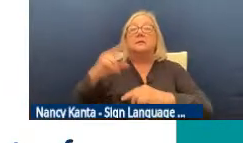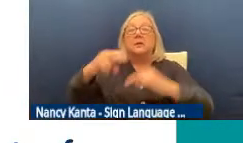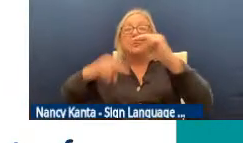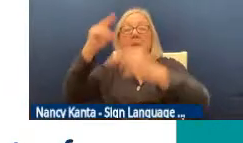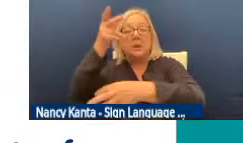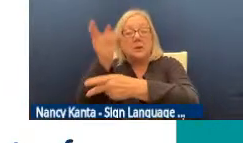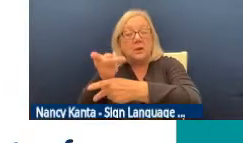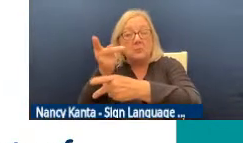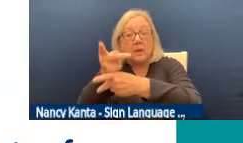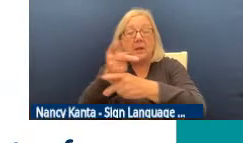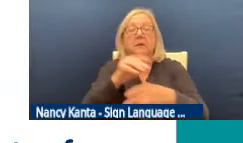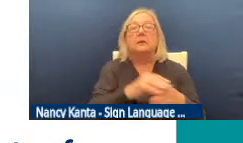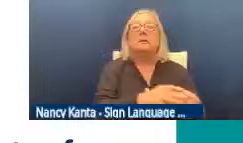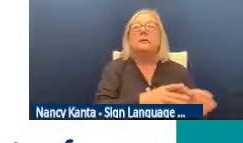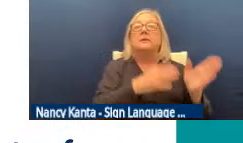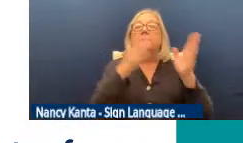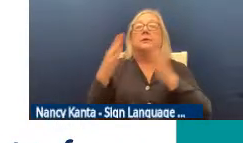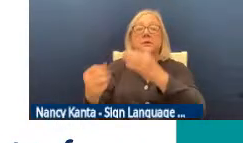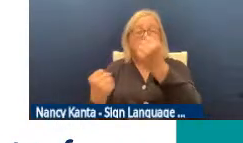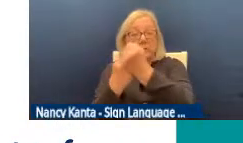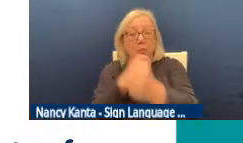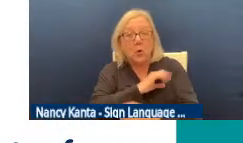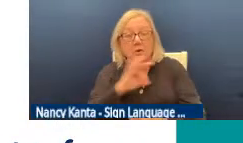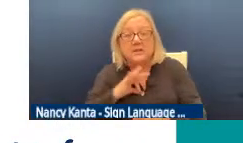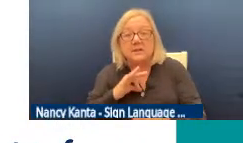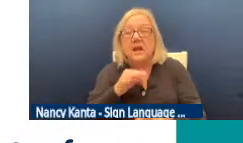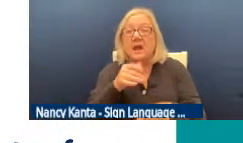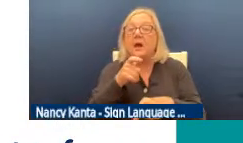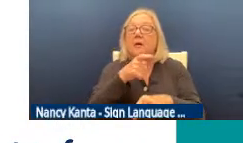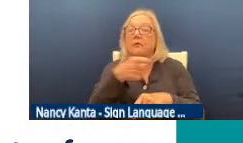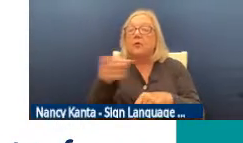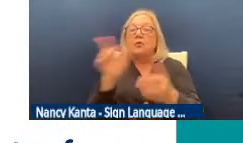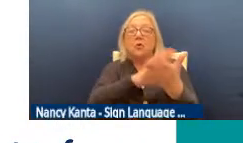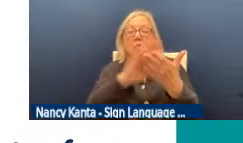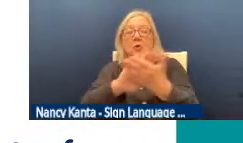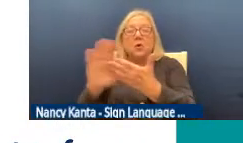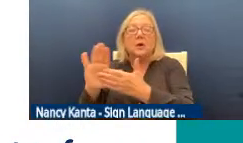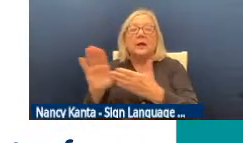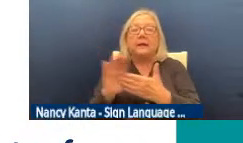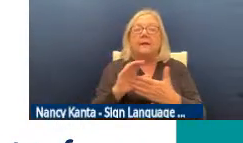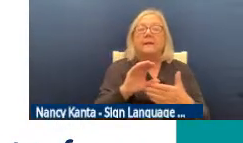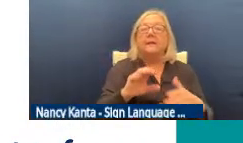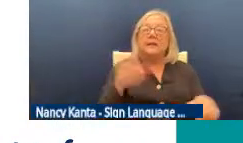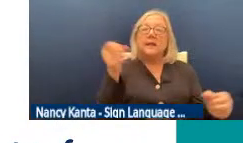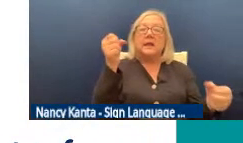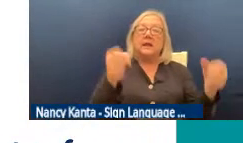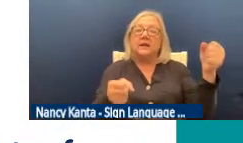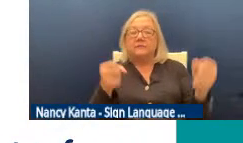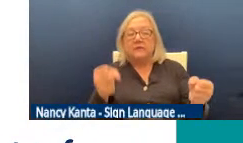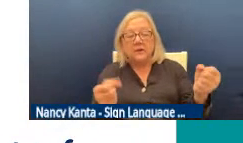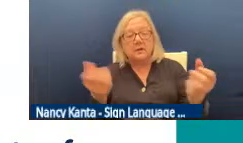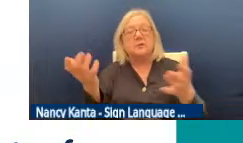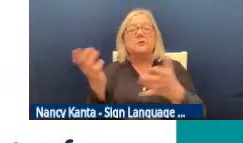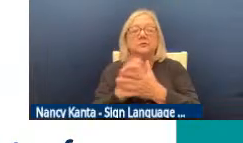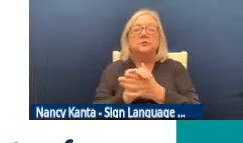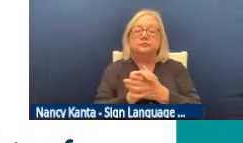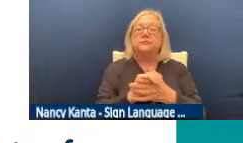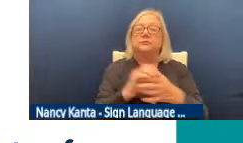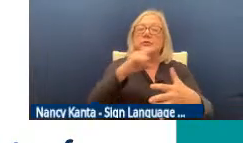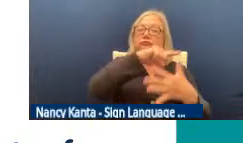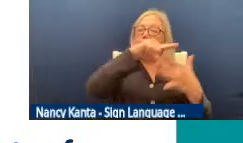staff that clean the vehicles and provide safety and security, customer service, all those things get wrapped